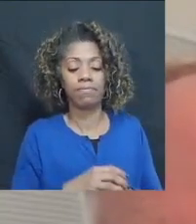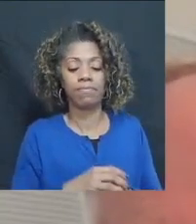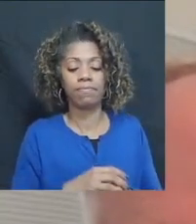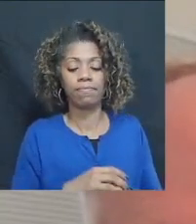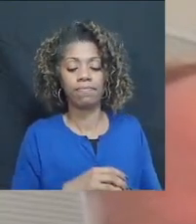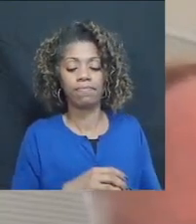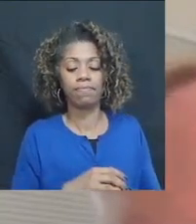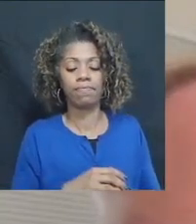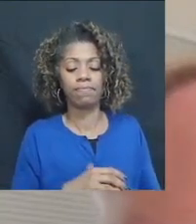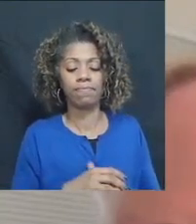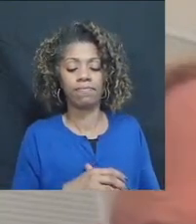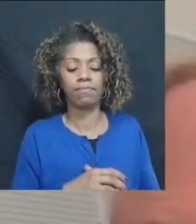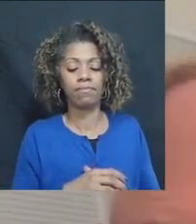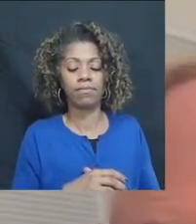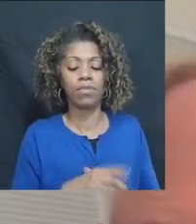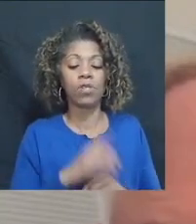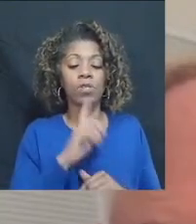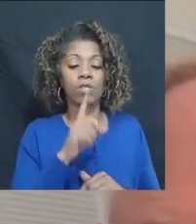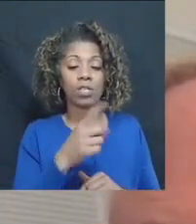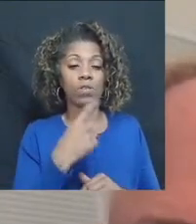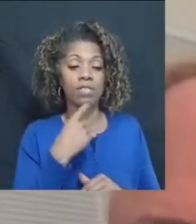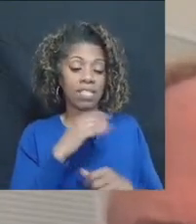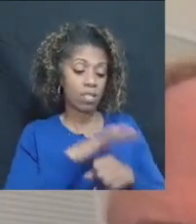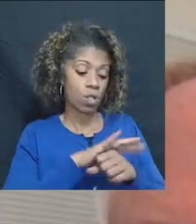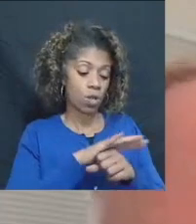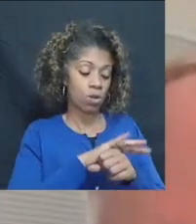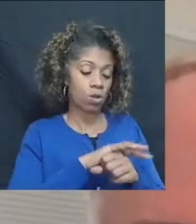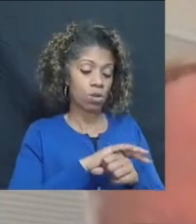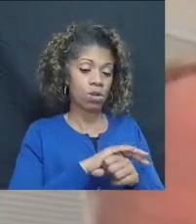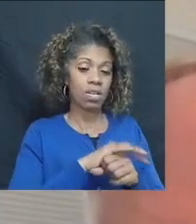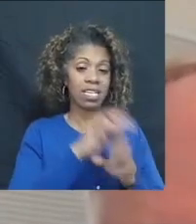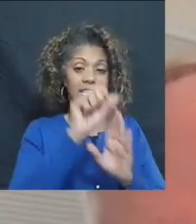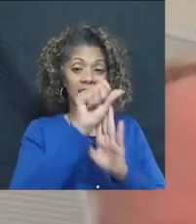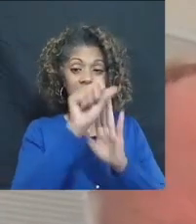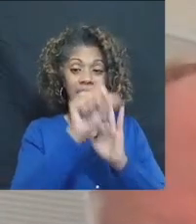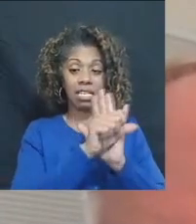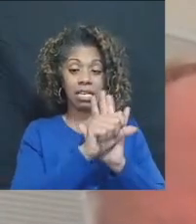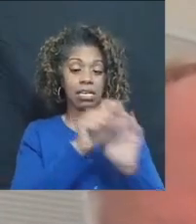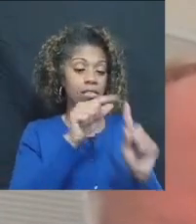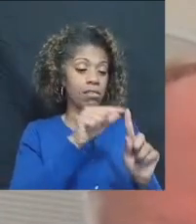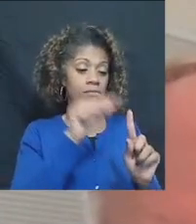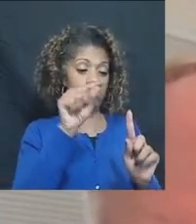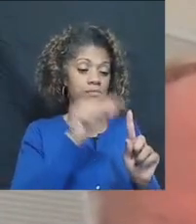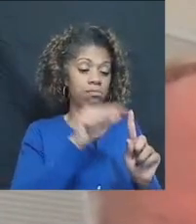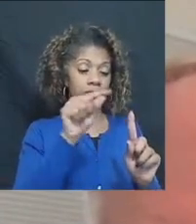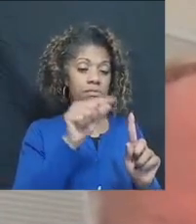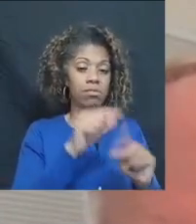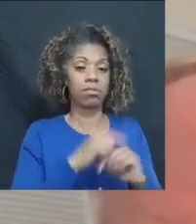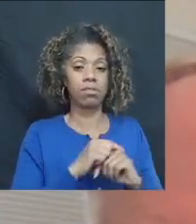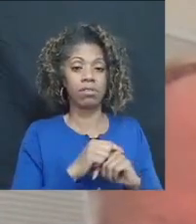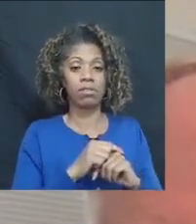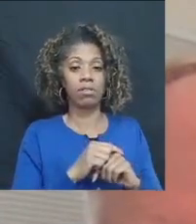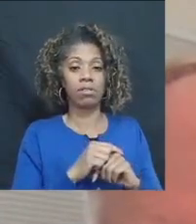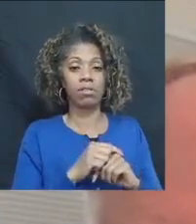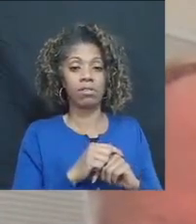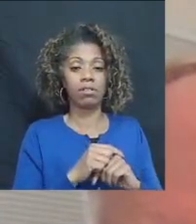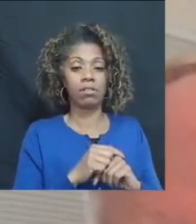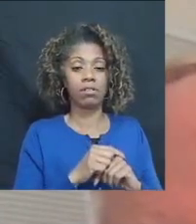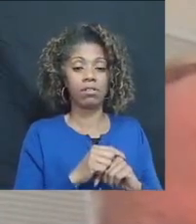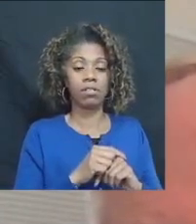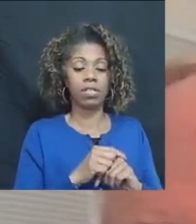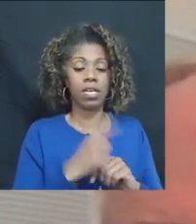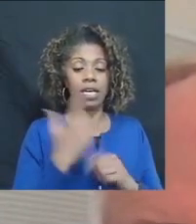that state level. As you said, the budgets are really being hit hard. Businesses, just for COVID, I mean,